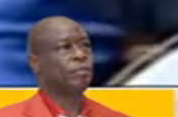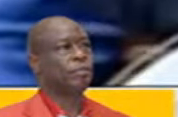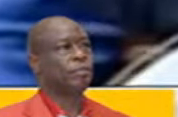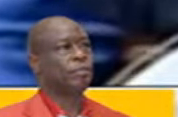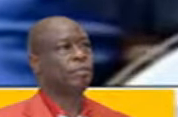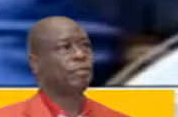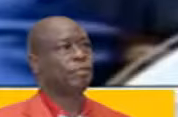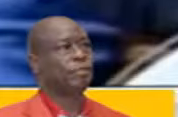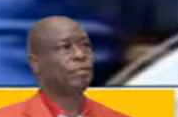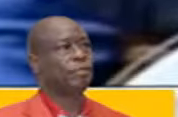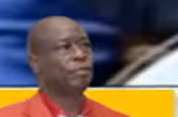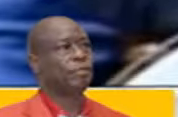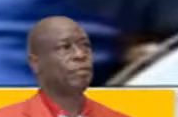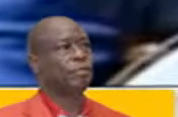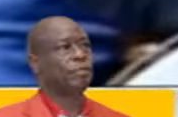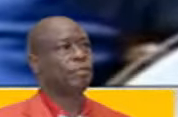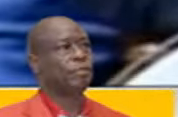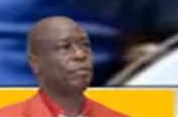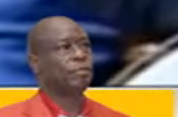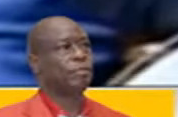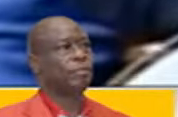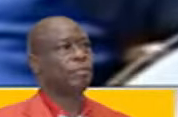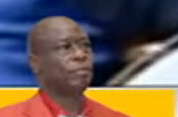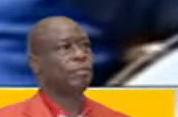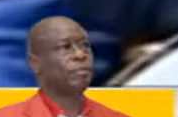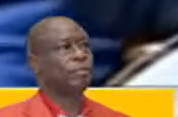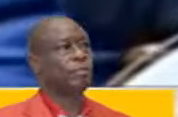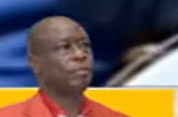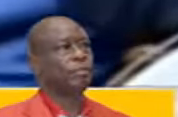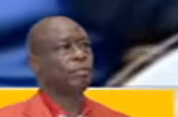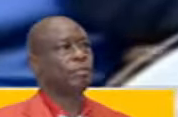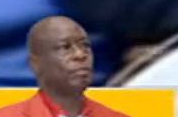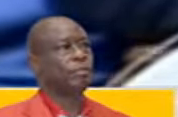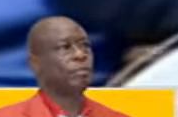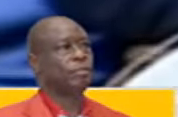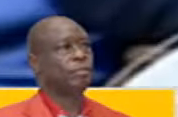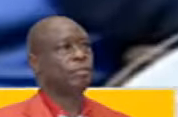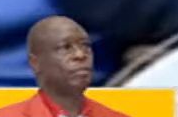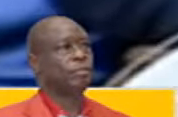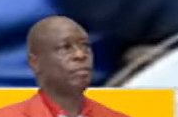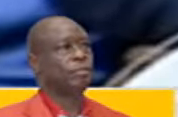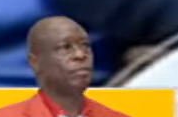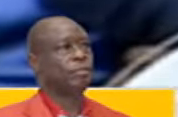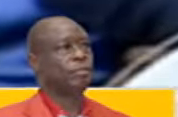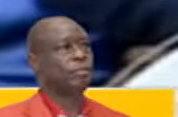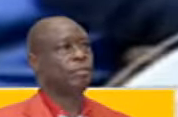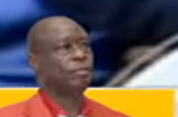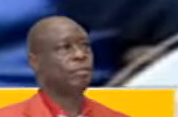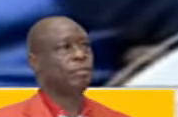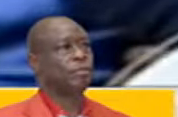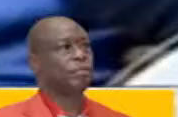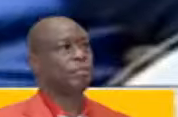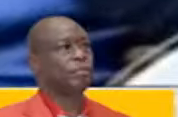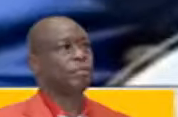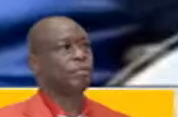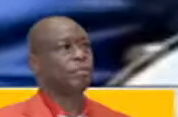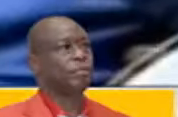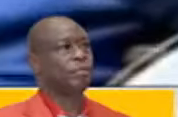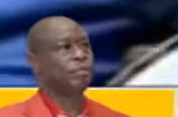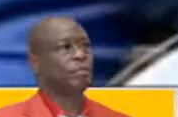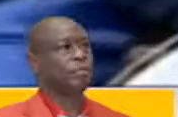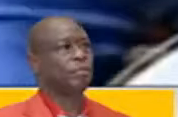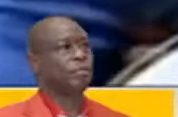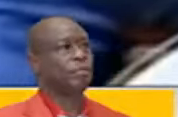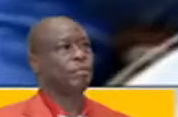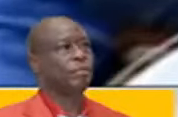fully involved in the making of that decision. However, okay, just to cut you short because of time, the allegation is that the Deputy